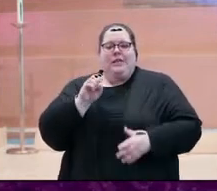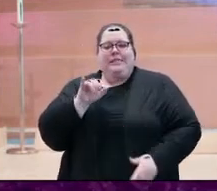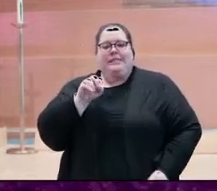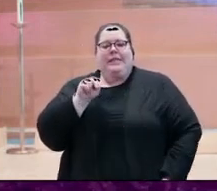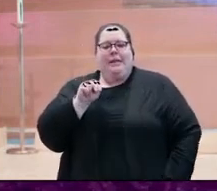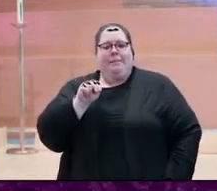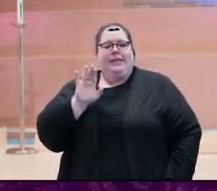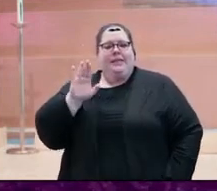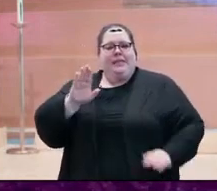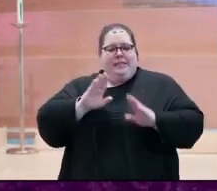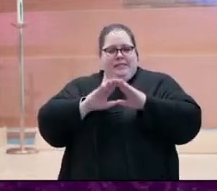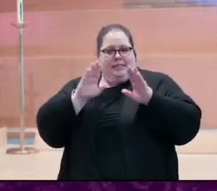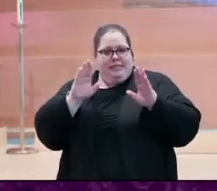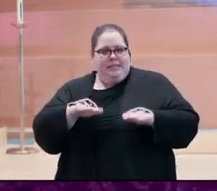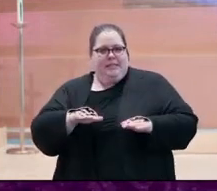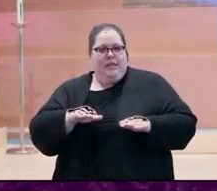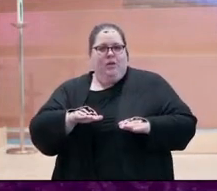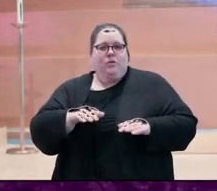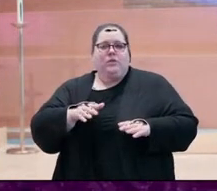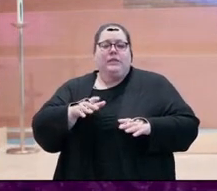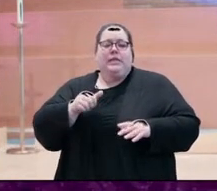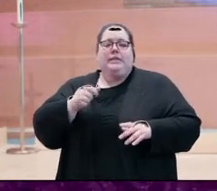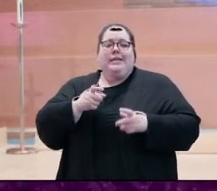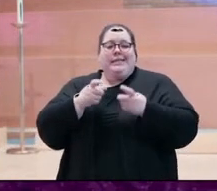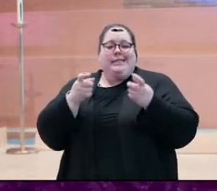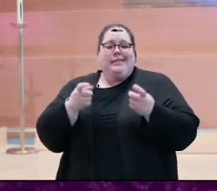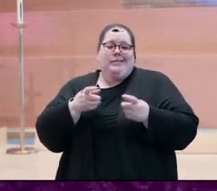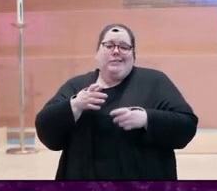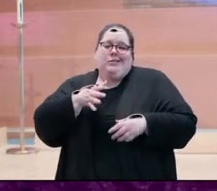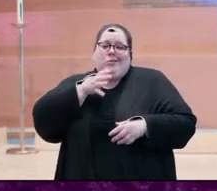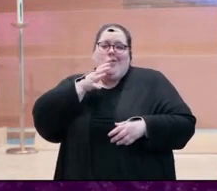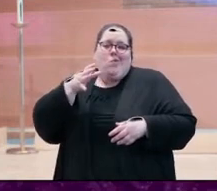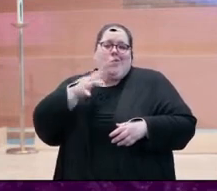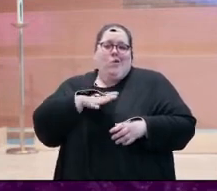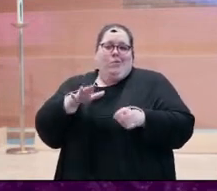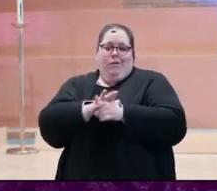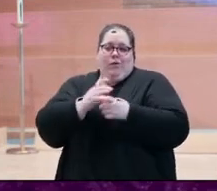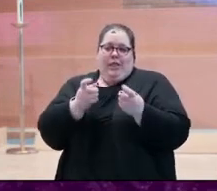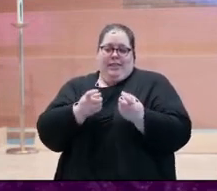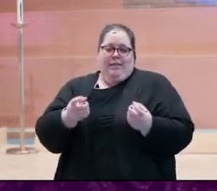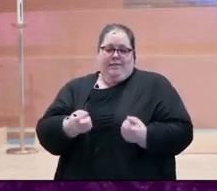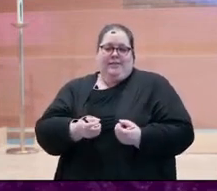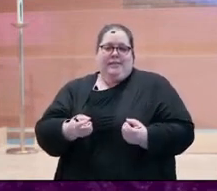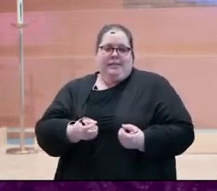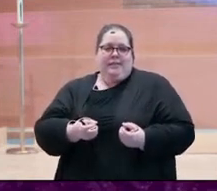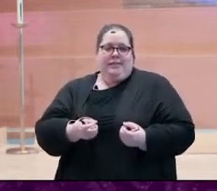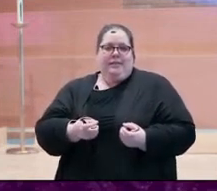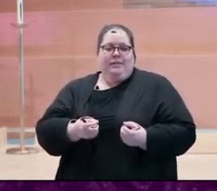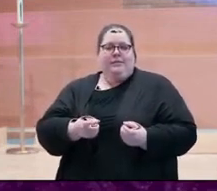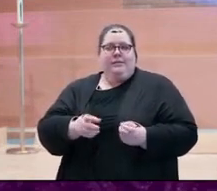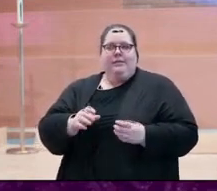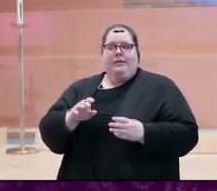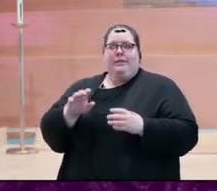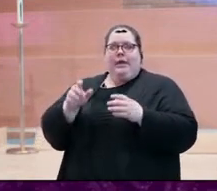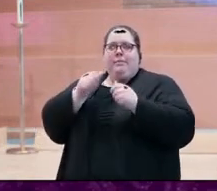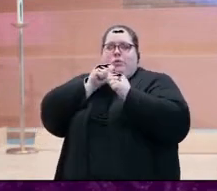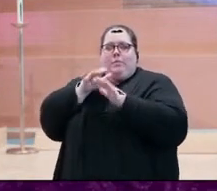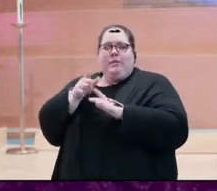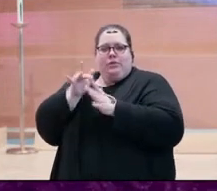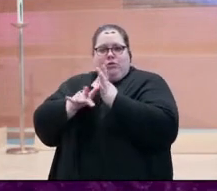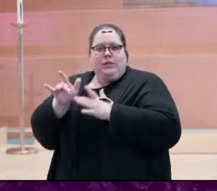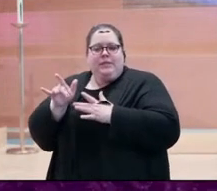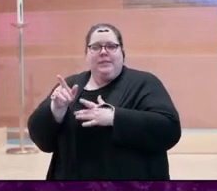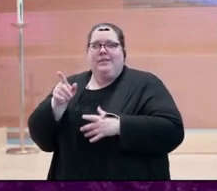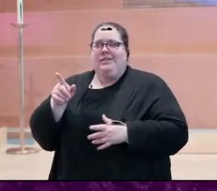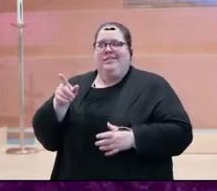this sinful woman comes to anoint Jesus, and Simon the Pharisee kind of is like, man, if he knew who she was and what she had done, he wouldn't be letting